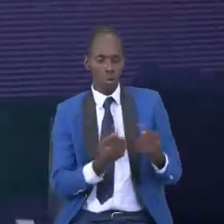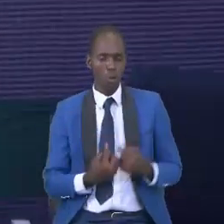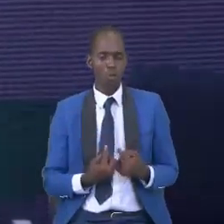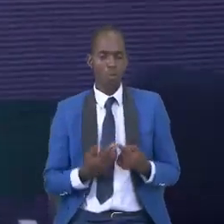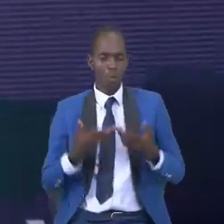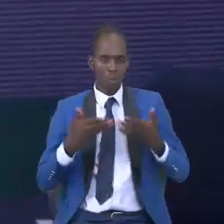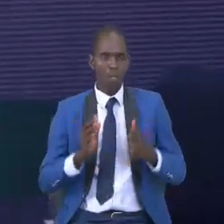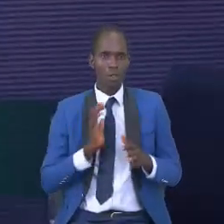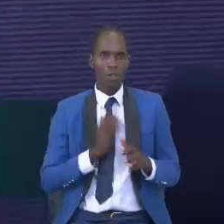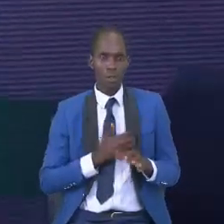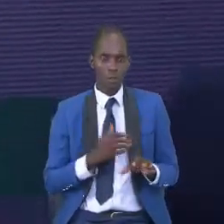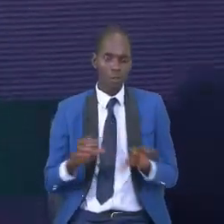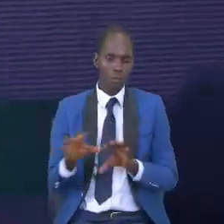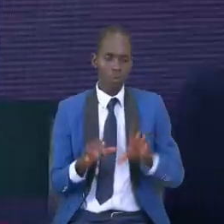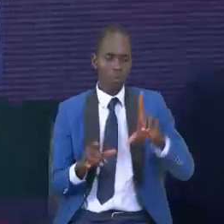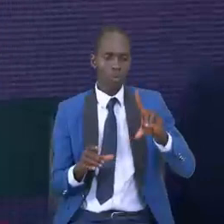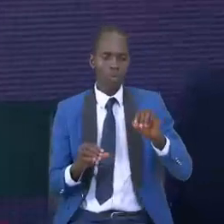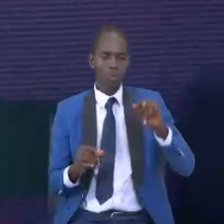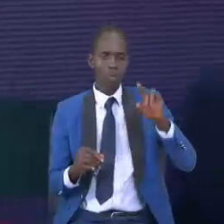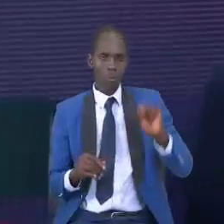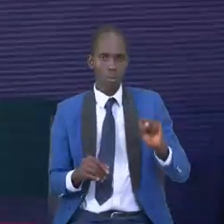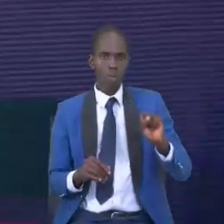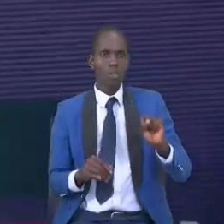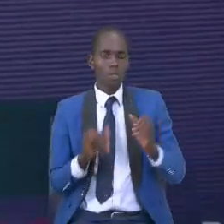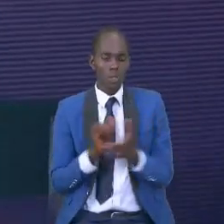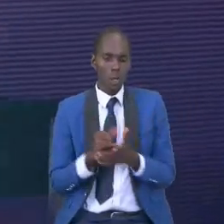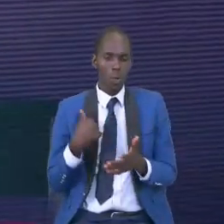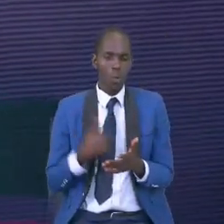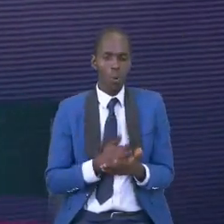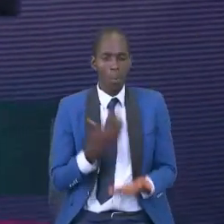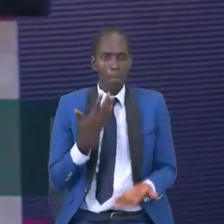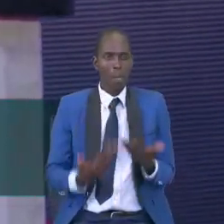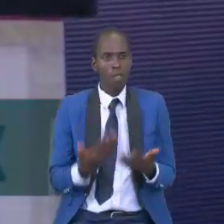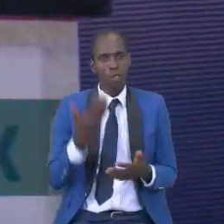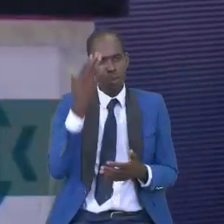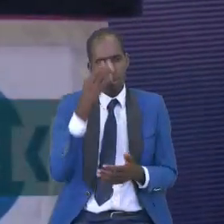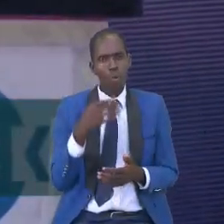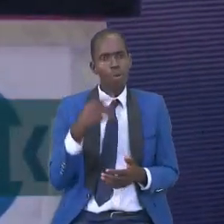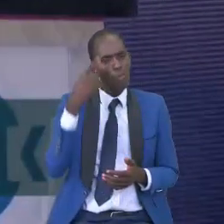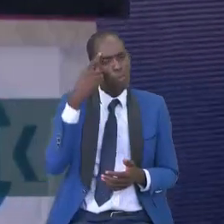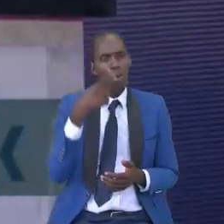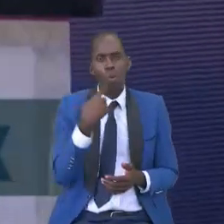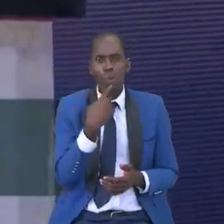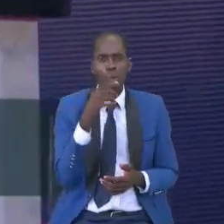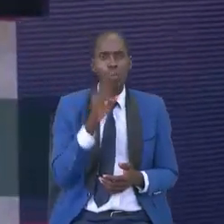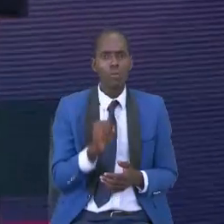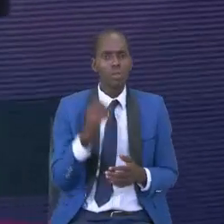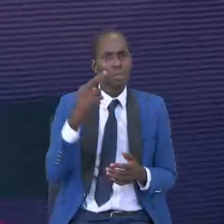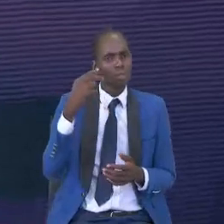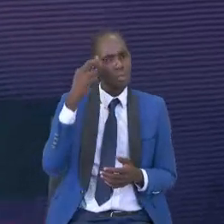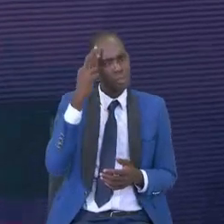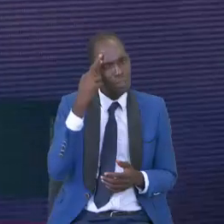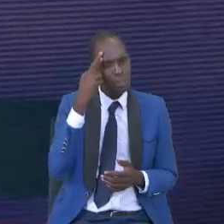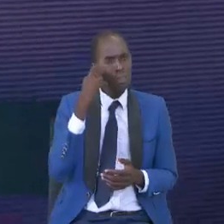may know for whose cause this evil is come upon us. So they